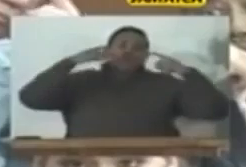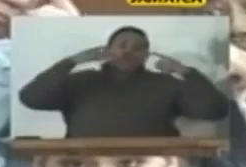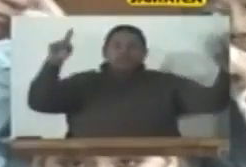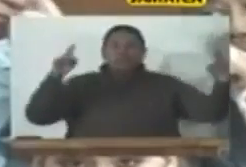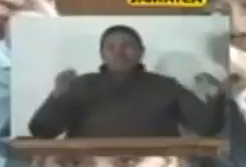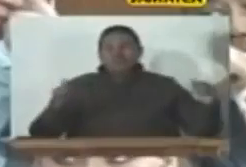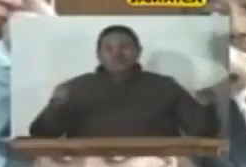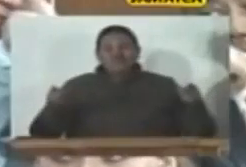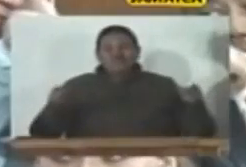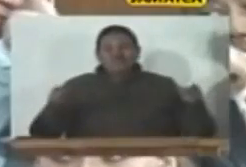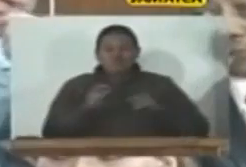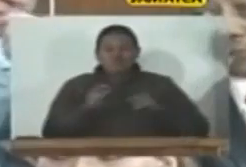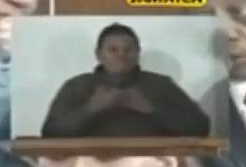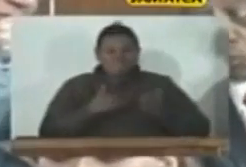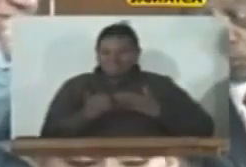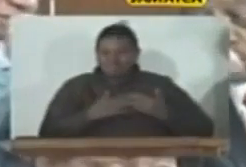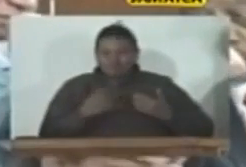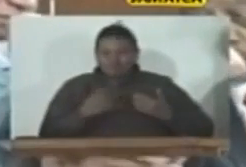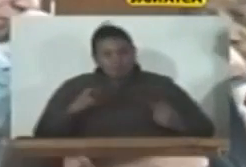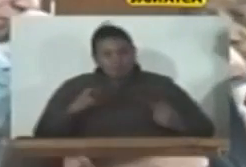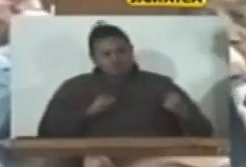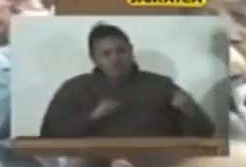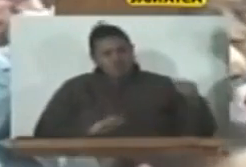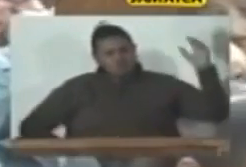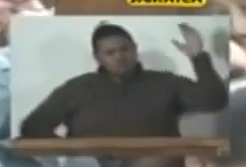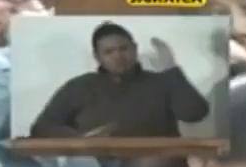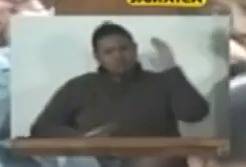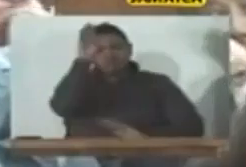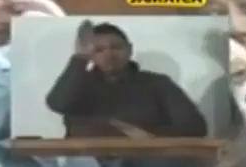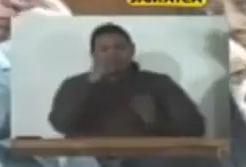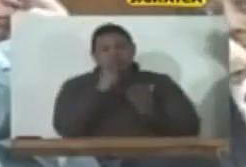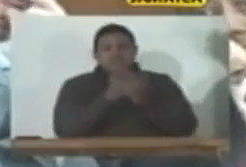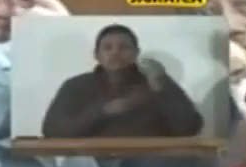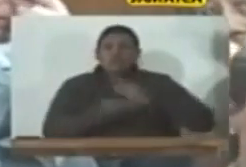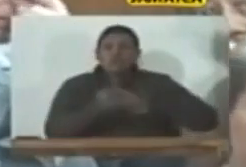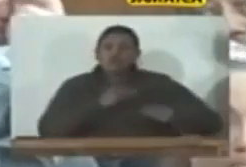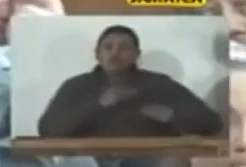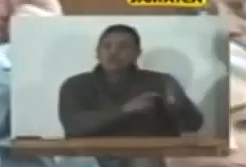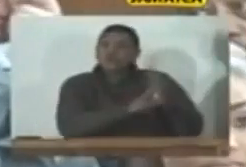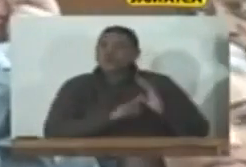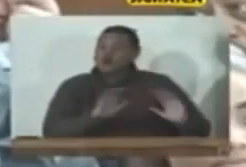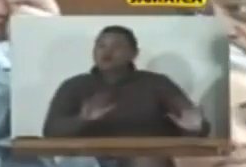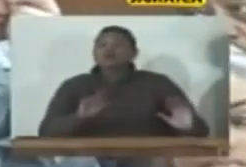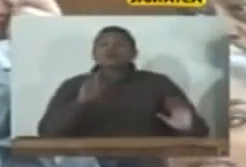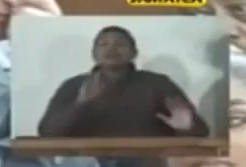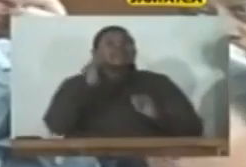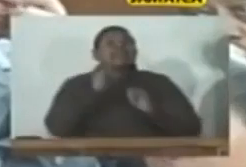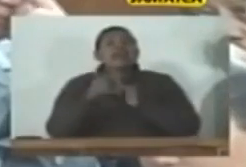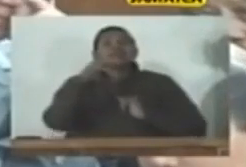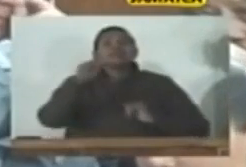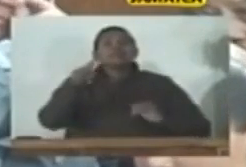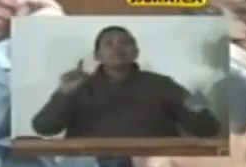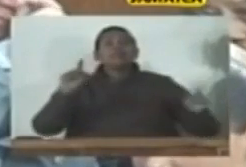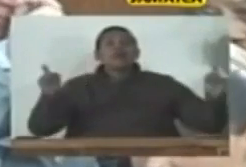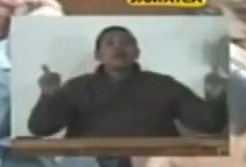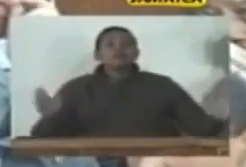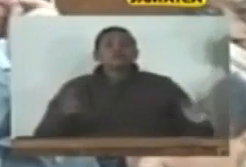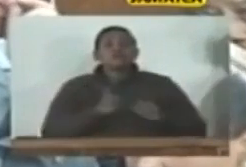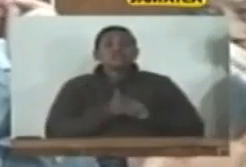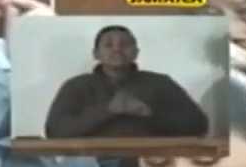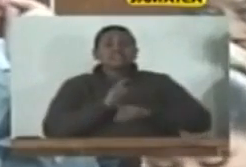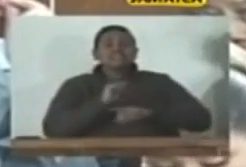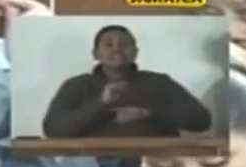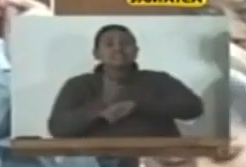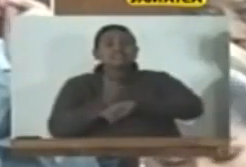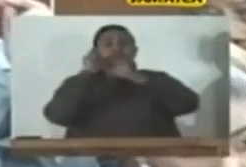economy. The last PNP administration set targets for growth for the years